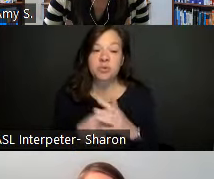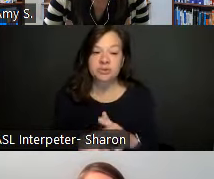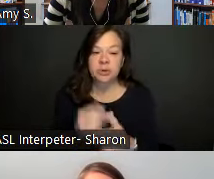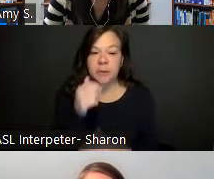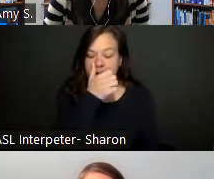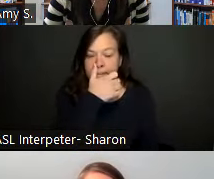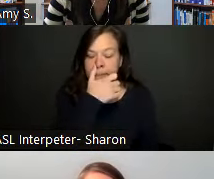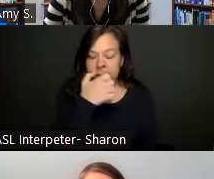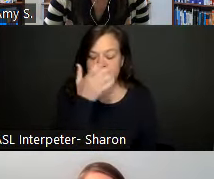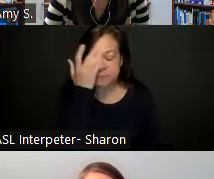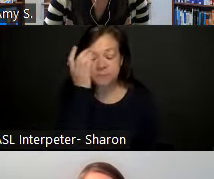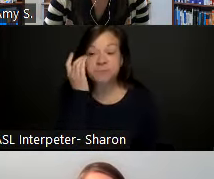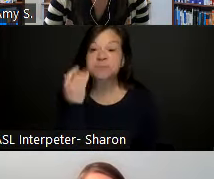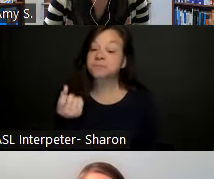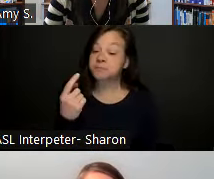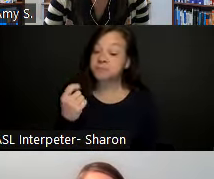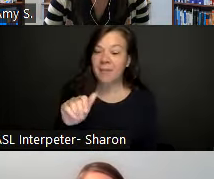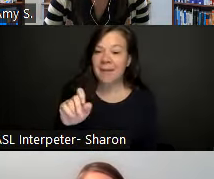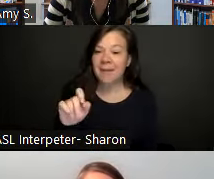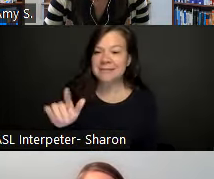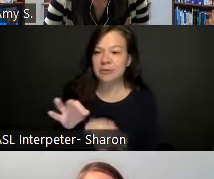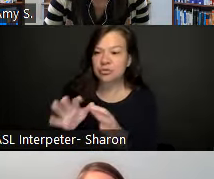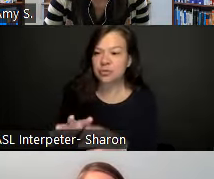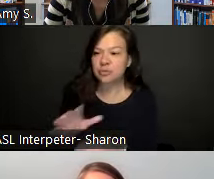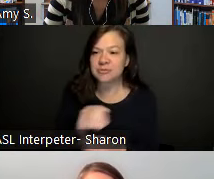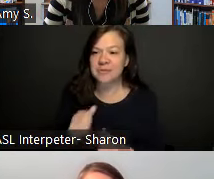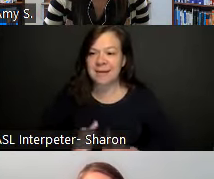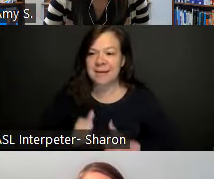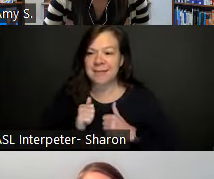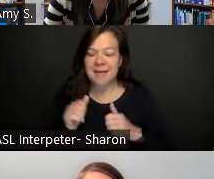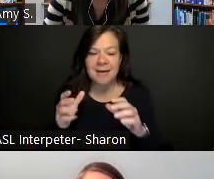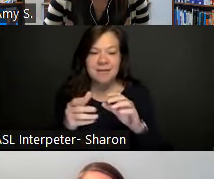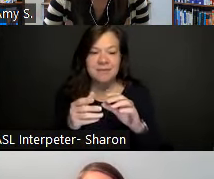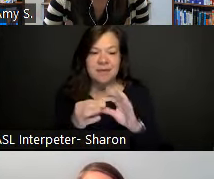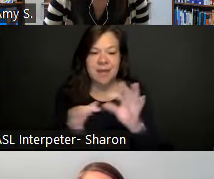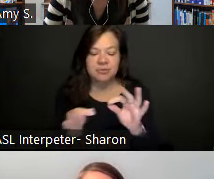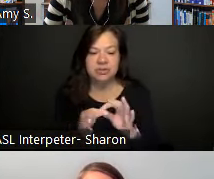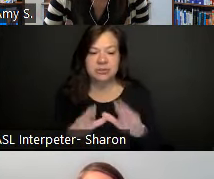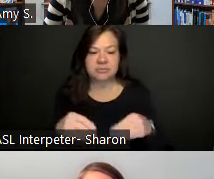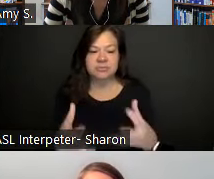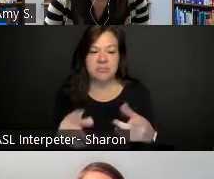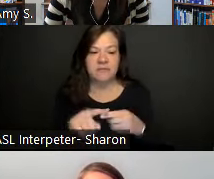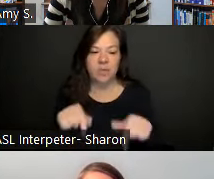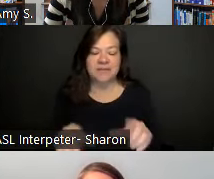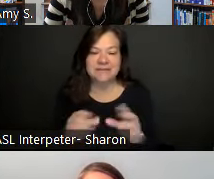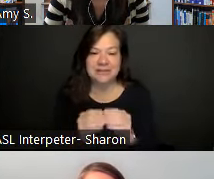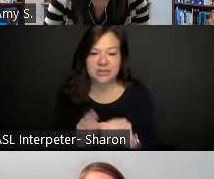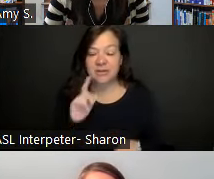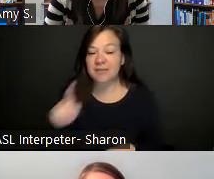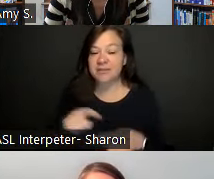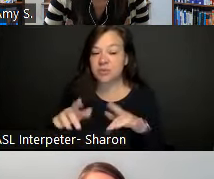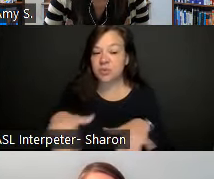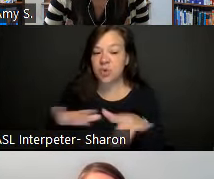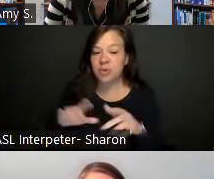Please note that ASL interpretation and live captioning are provided for today's session. This session is also recorded for